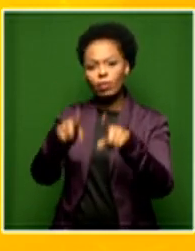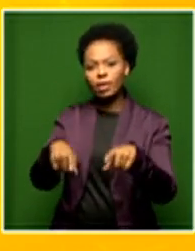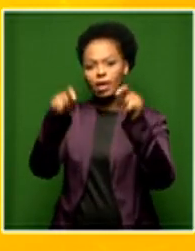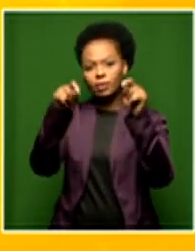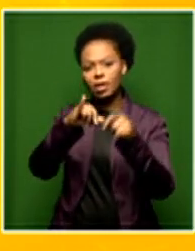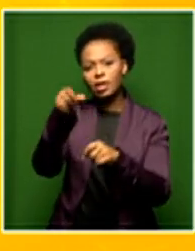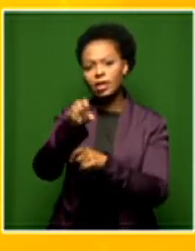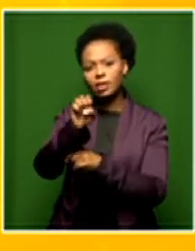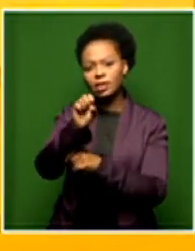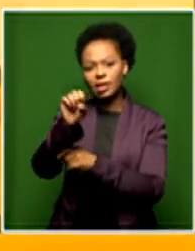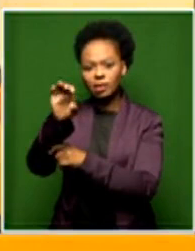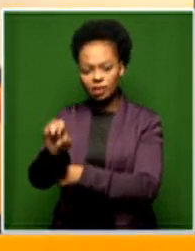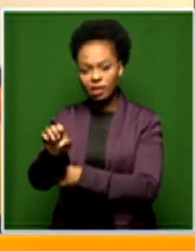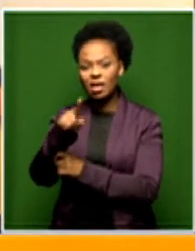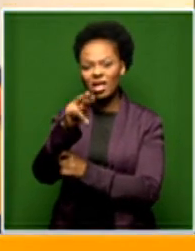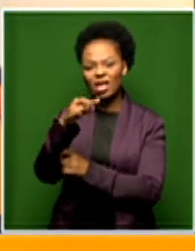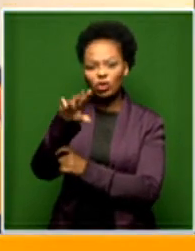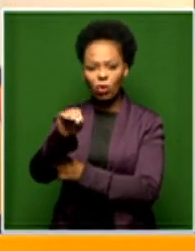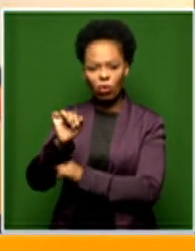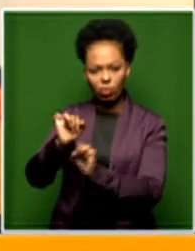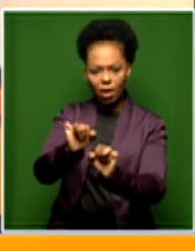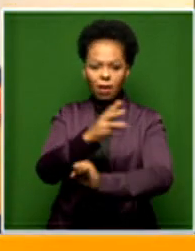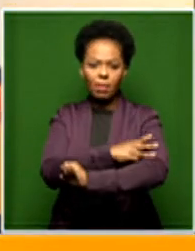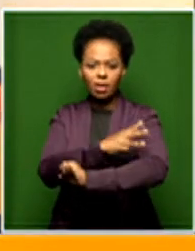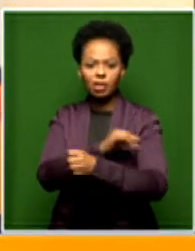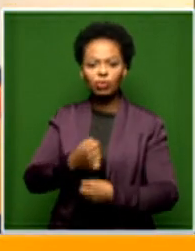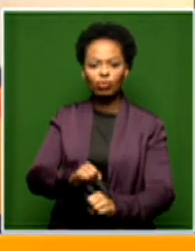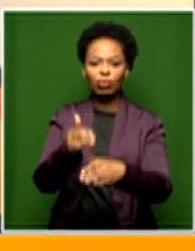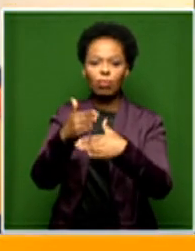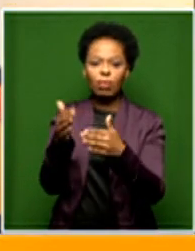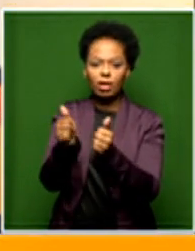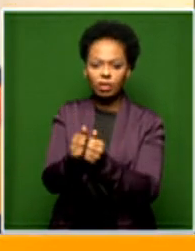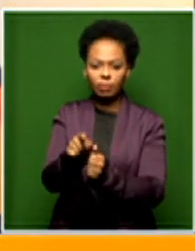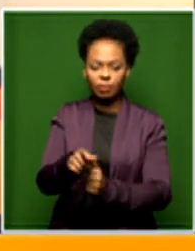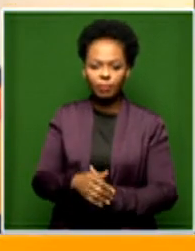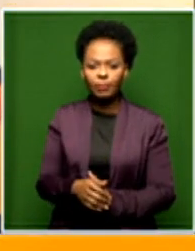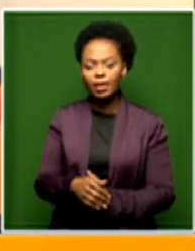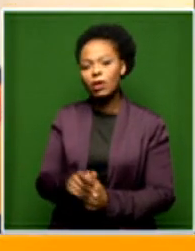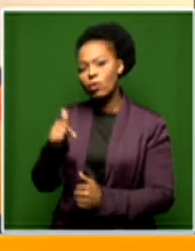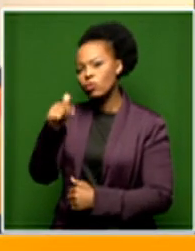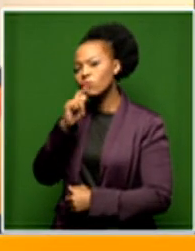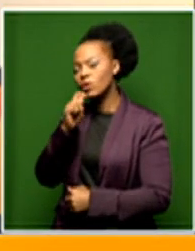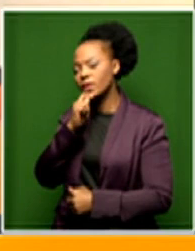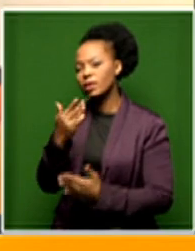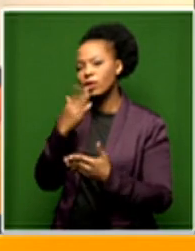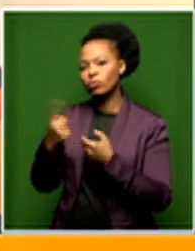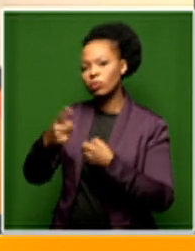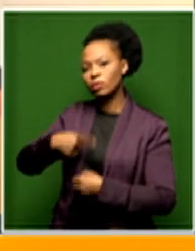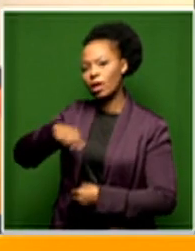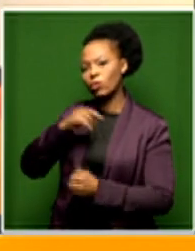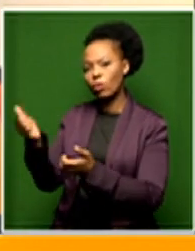by Jesse Laitinen, who is the NGO's Manager of Strategic Partnership. Jesse, a very good morning to you. Thanks for joining us. Welcome to Morning